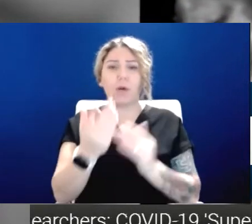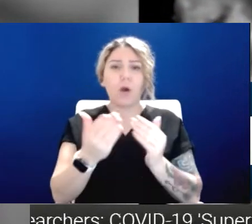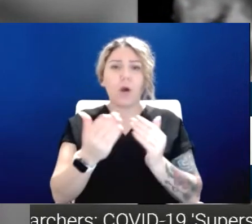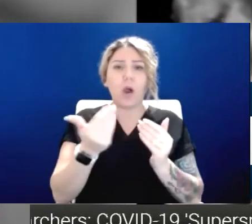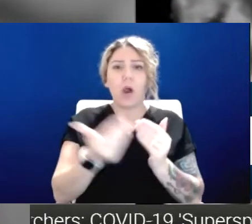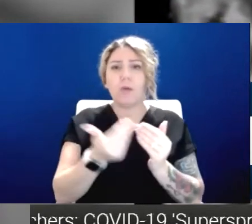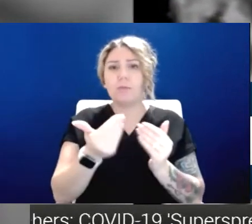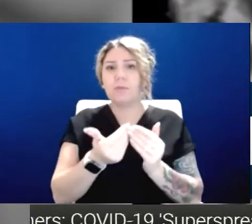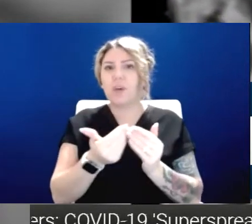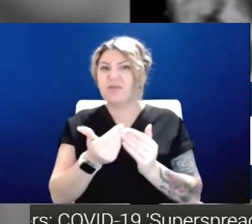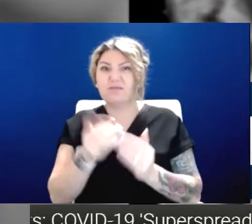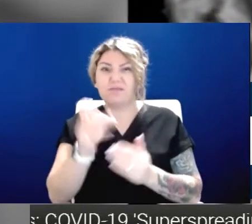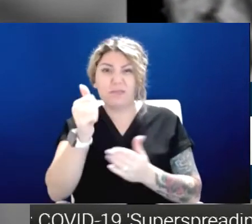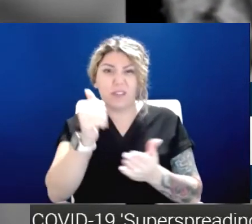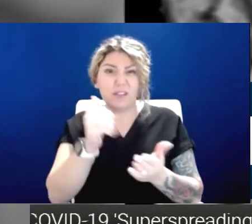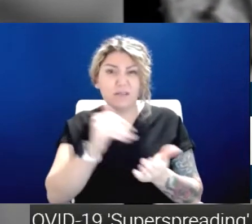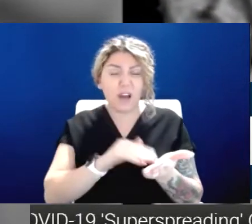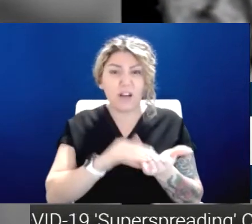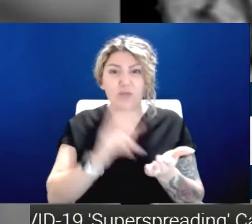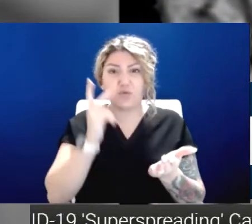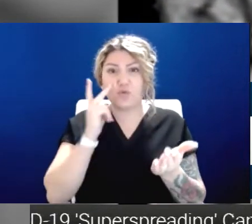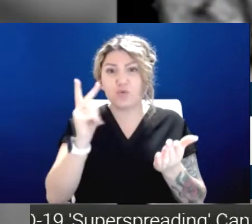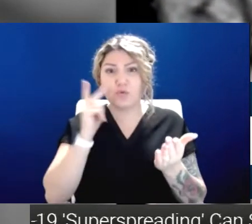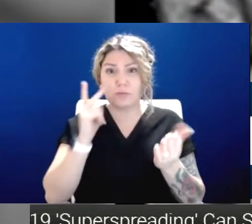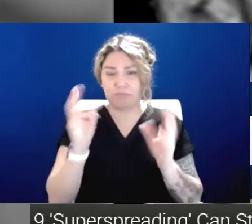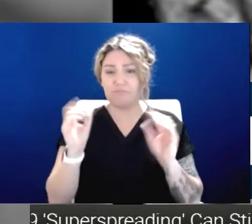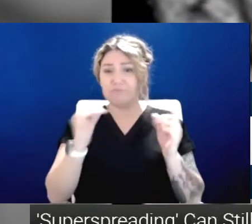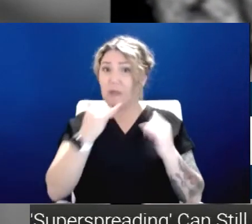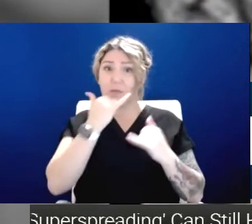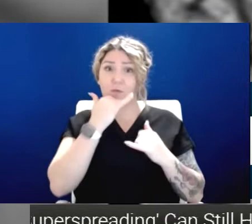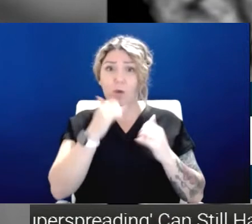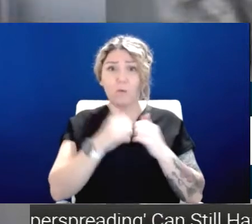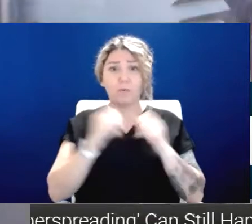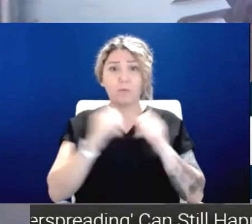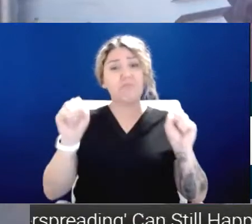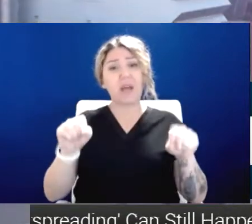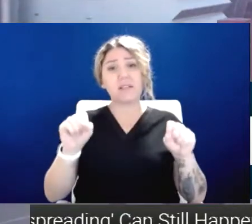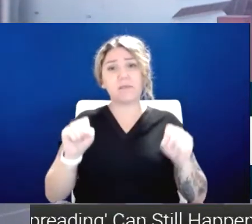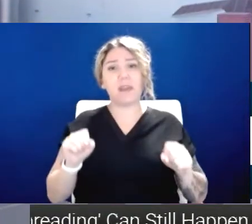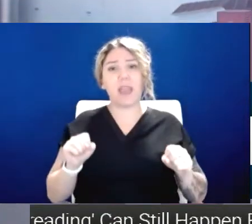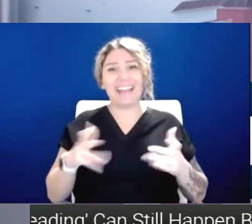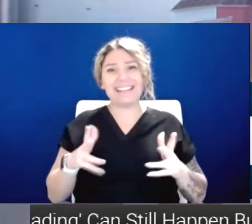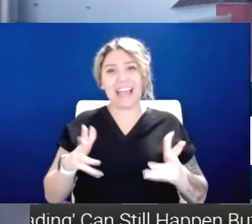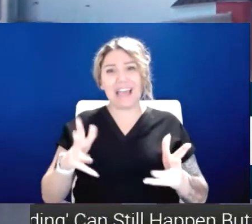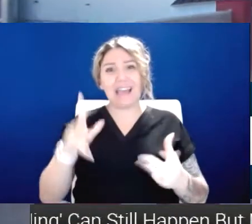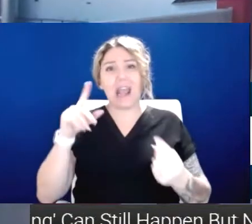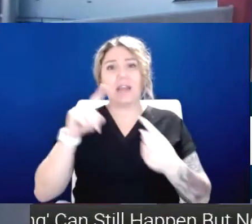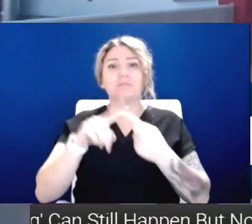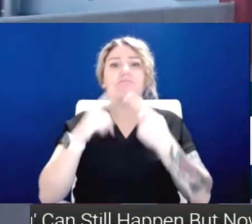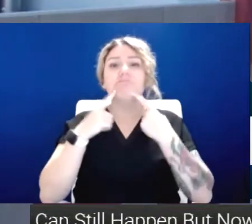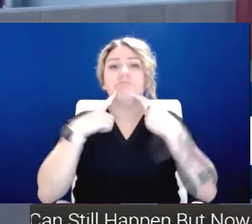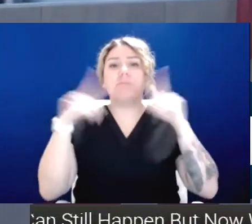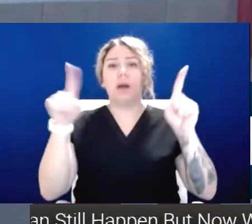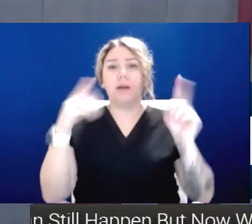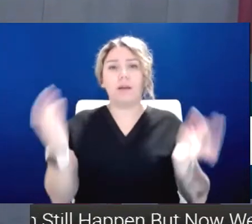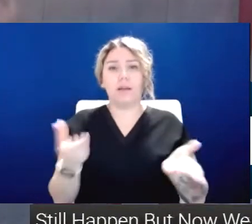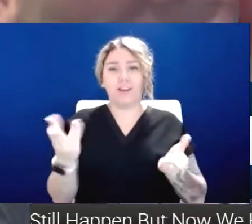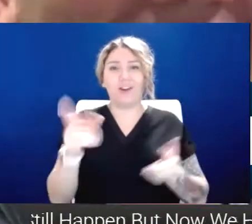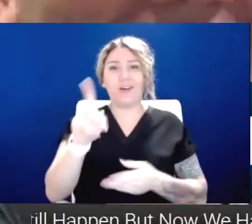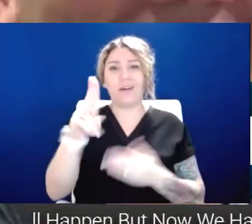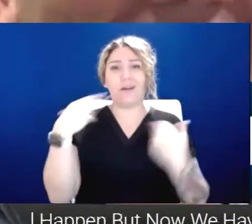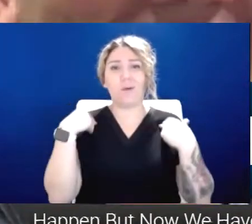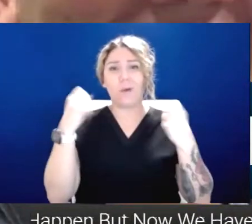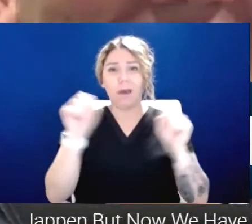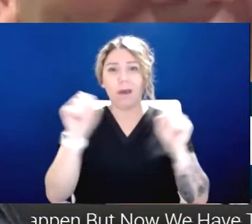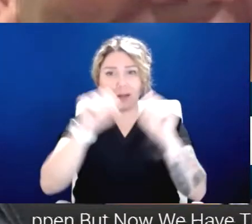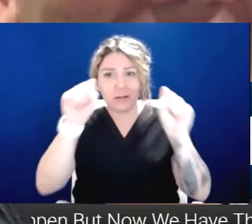she saw told her there was nothing wrong with her except possibly anxiety. Until finally she came to the University of Kansas Health System,